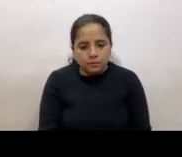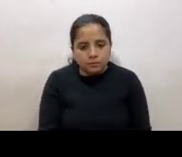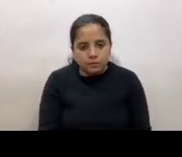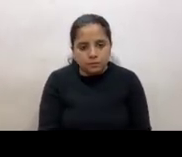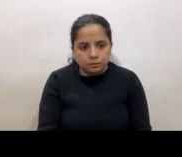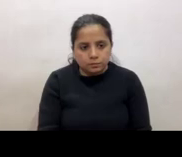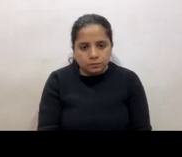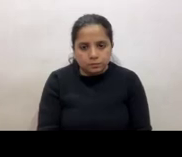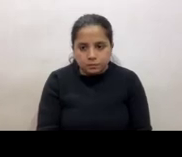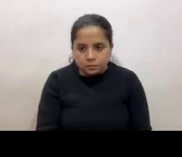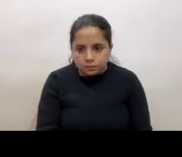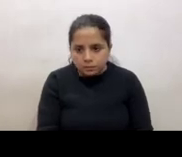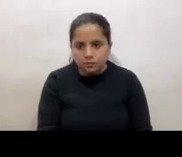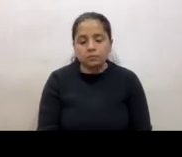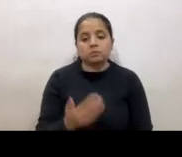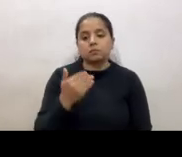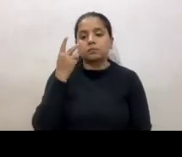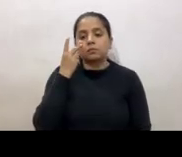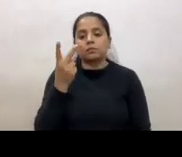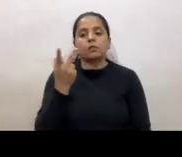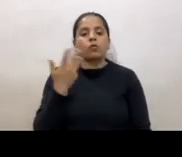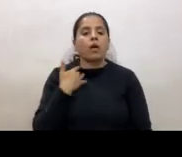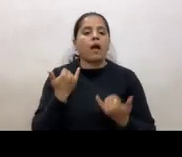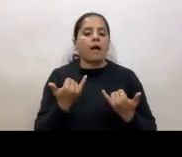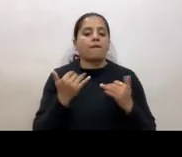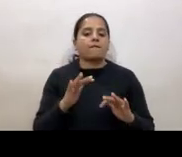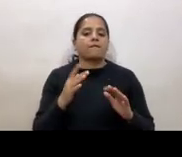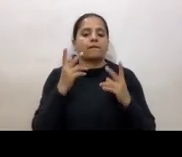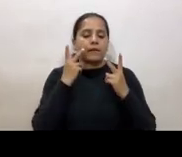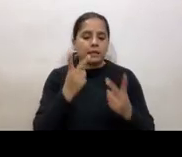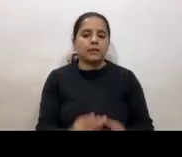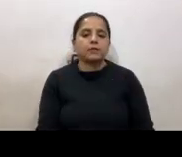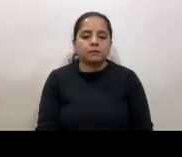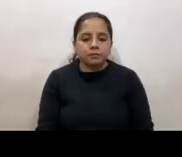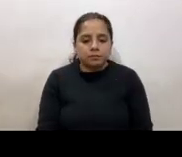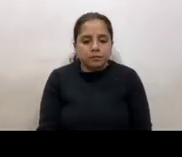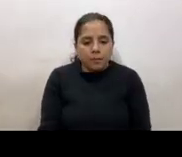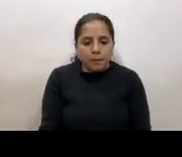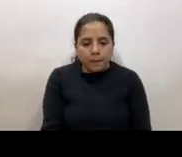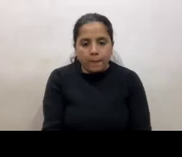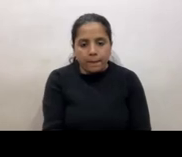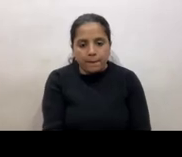Okay. Let's see what we have in here for us.